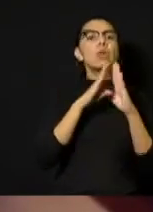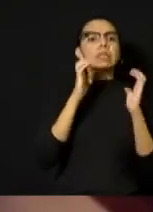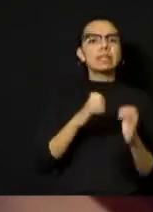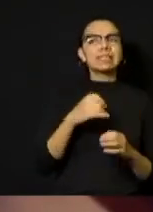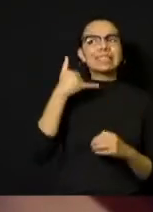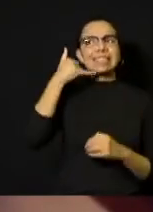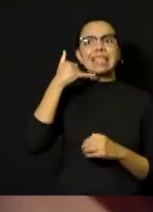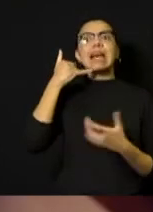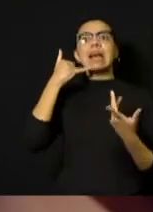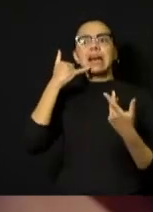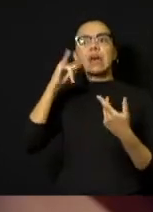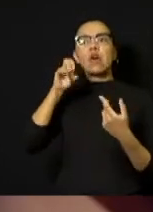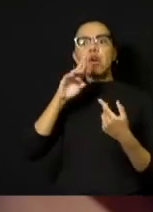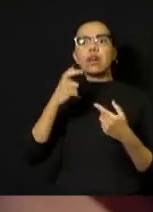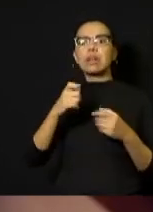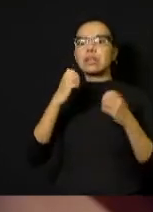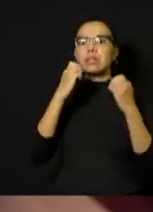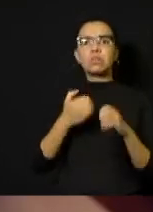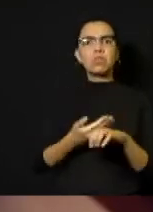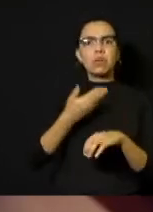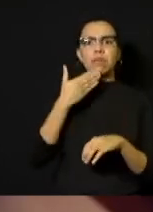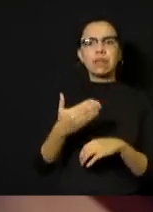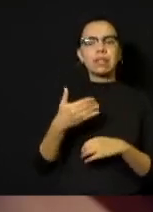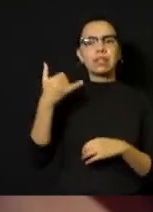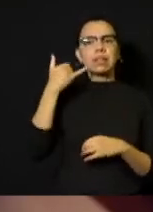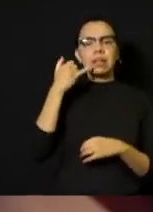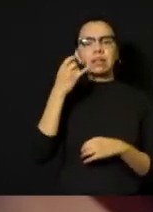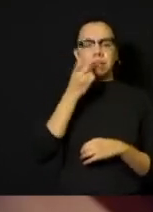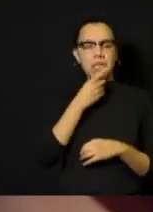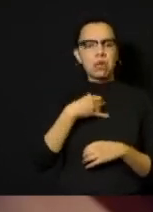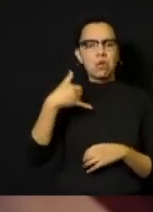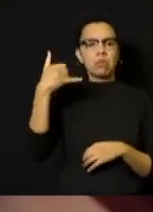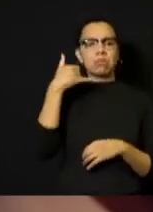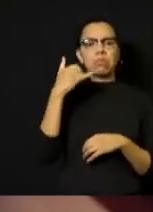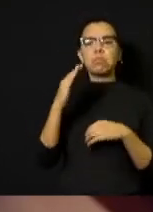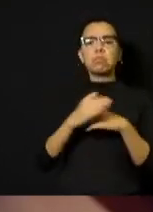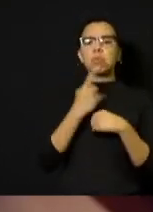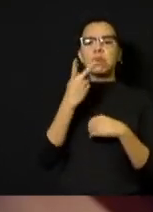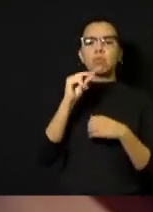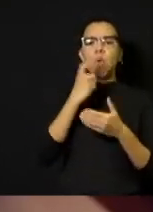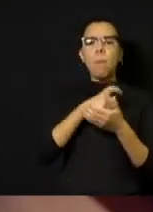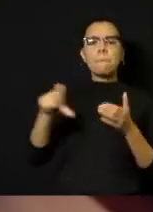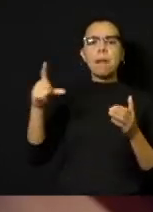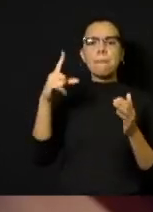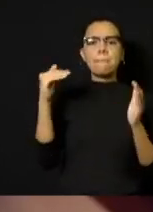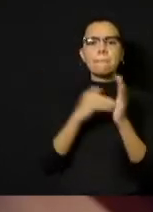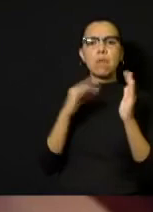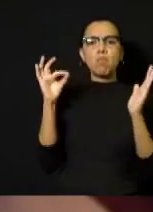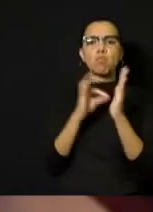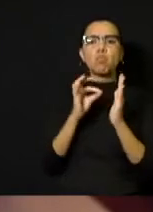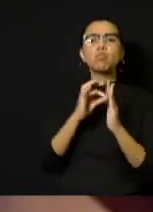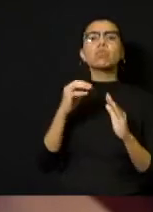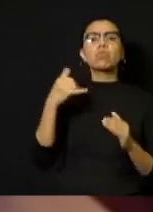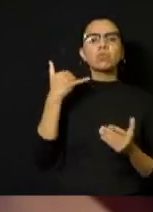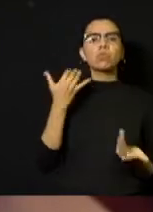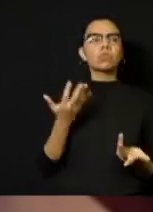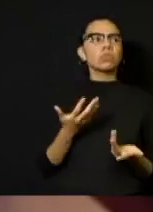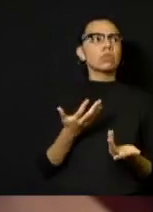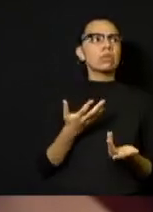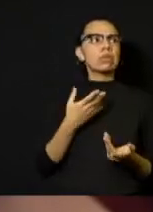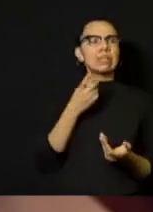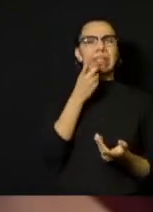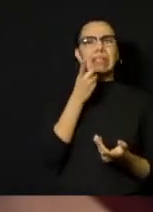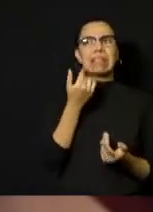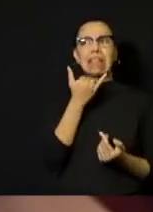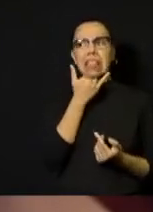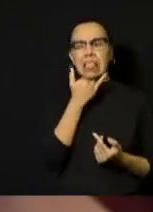Jorge, I'm fine. Well, fine. Why didn't you buy your 1,000 points? And I